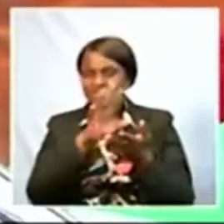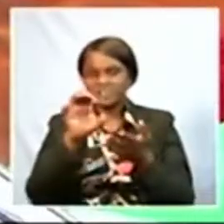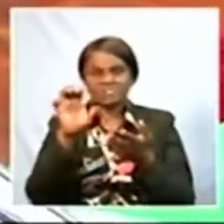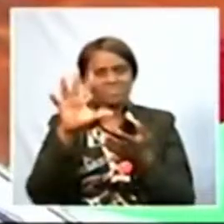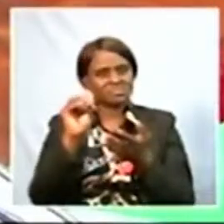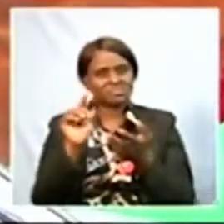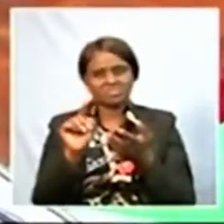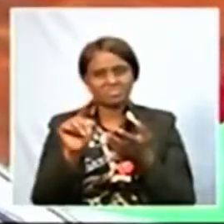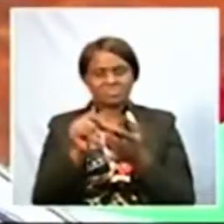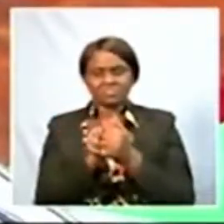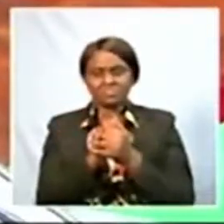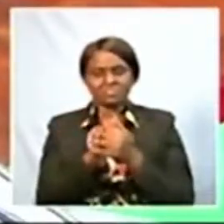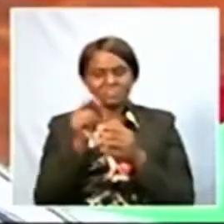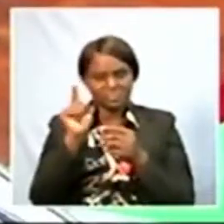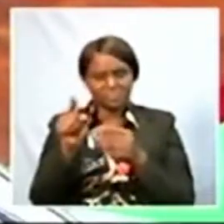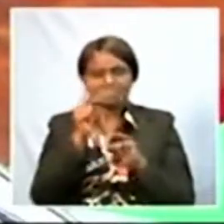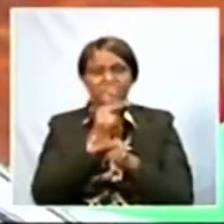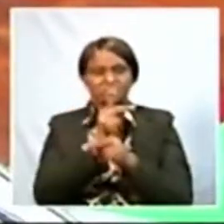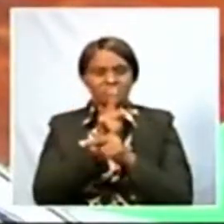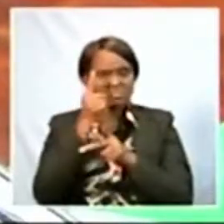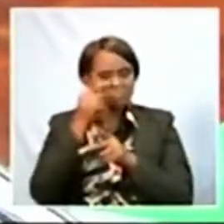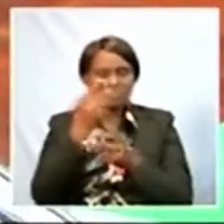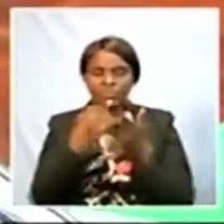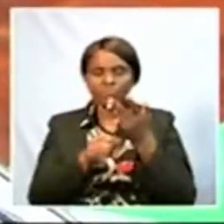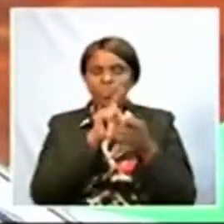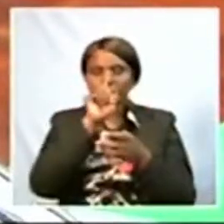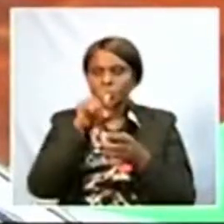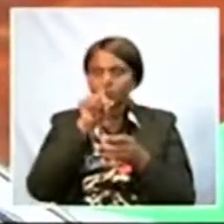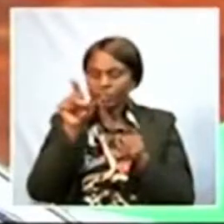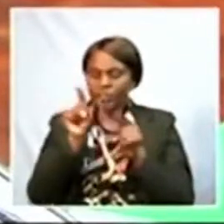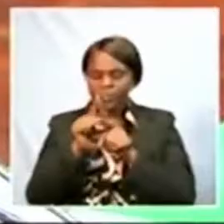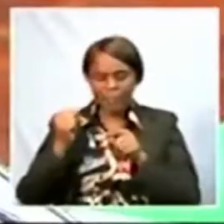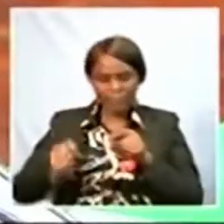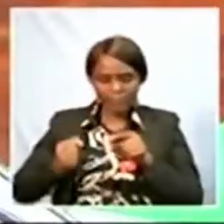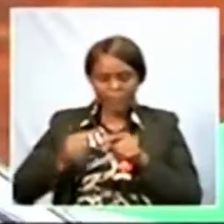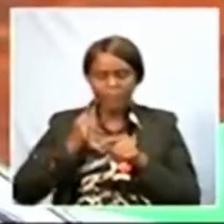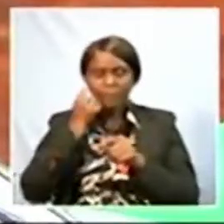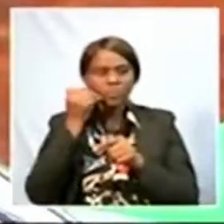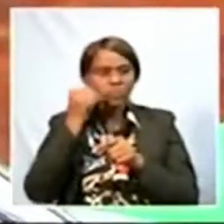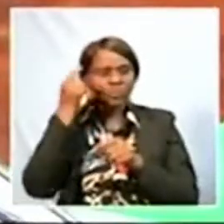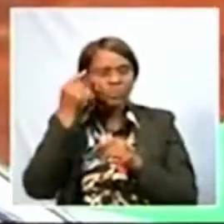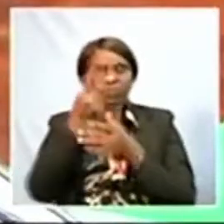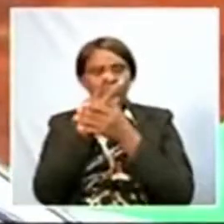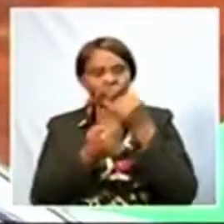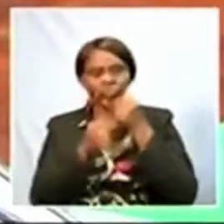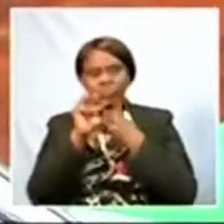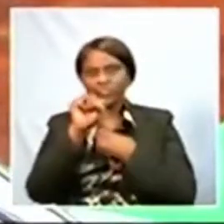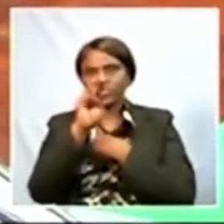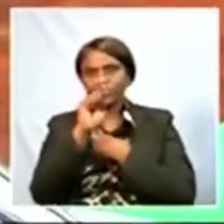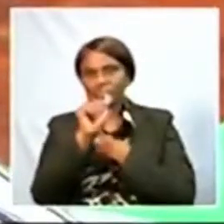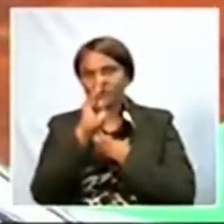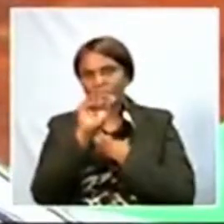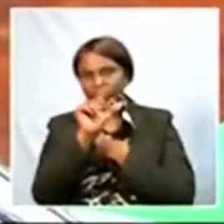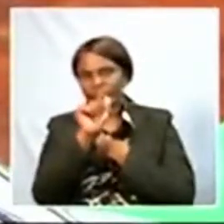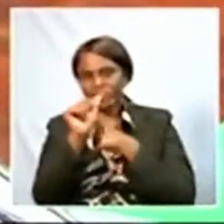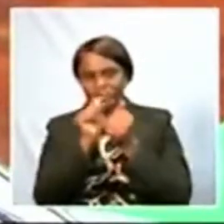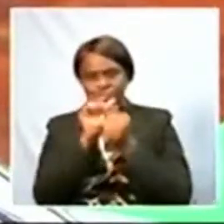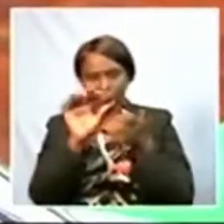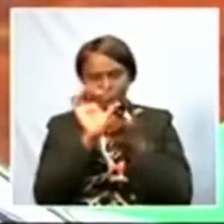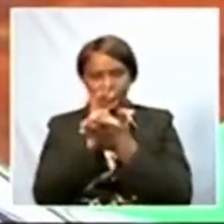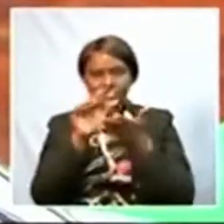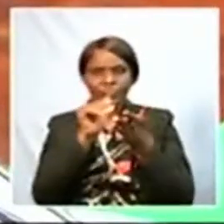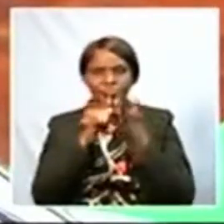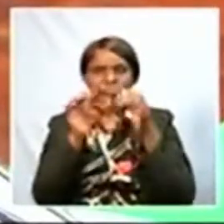1,038,550 was retained for the insurance and chief's palaces for both Mbabala and Choma Central